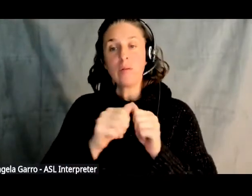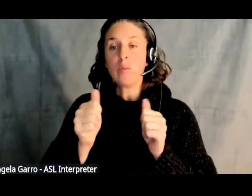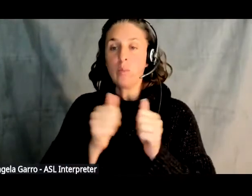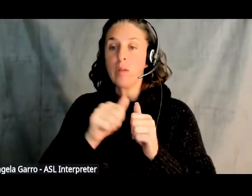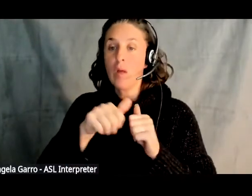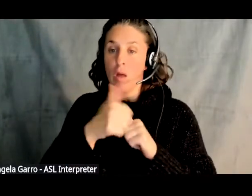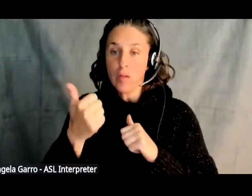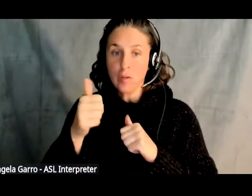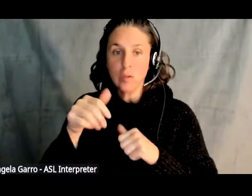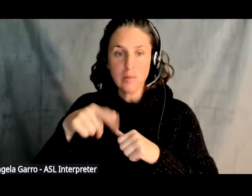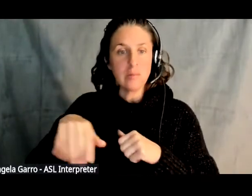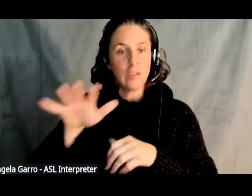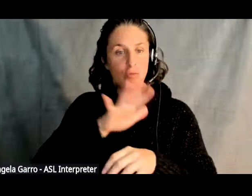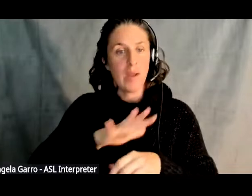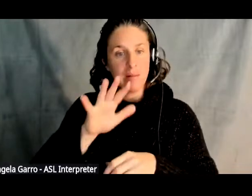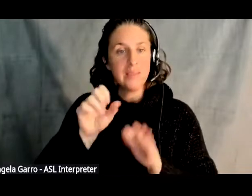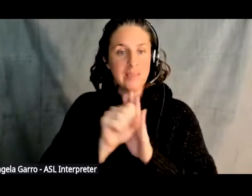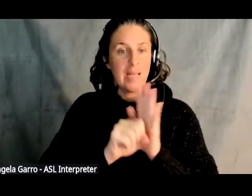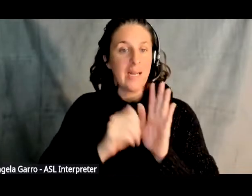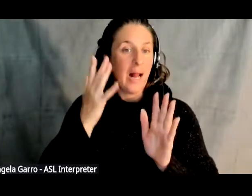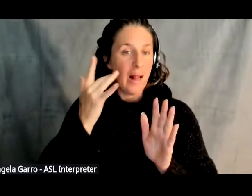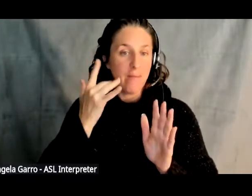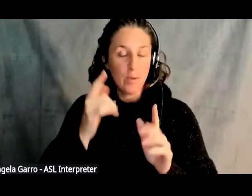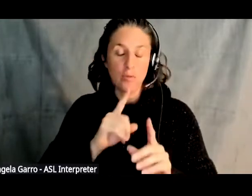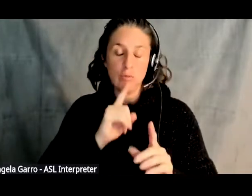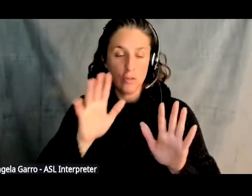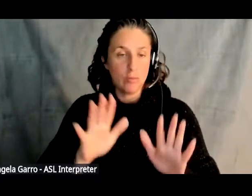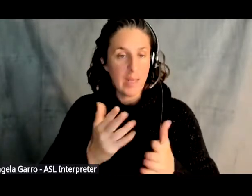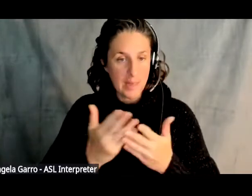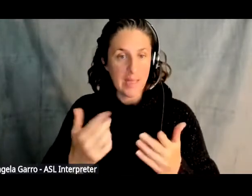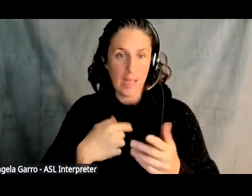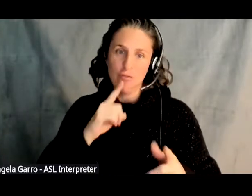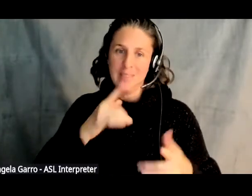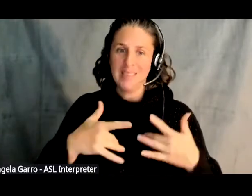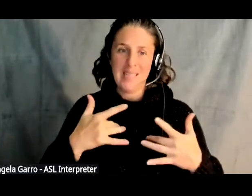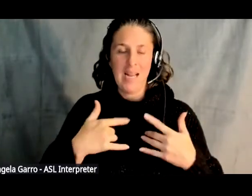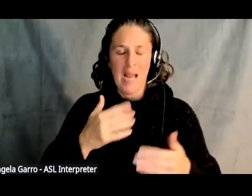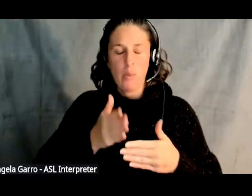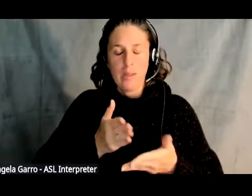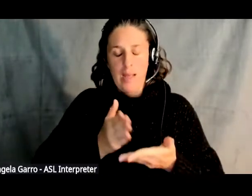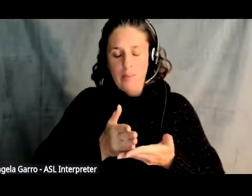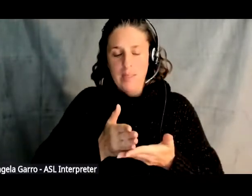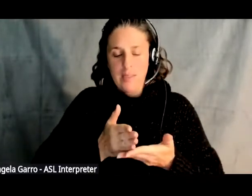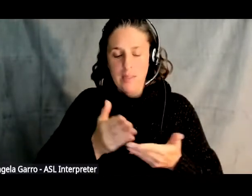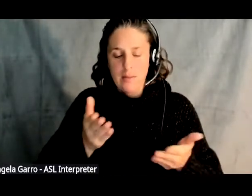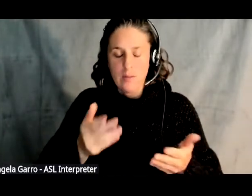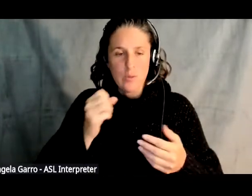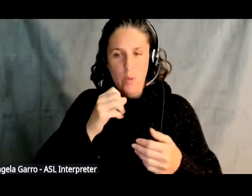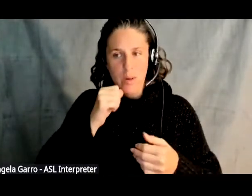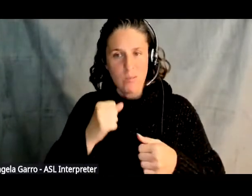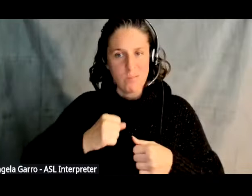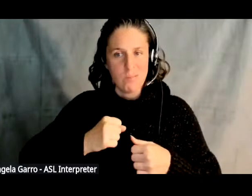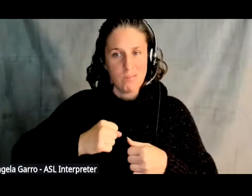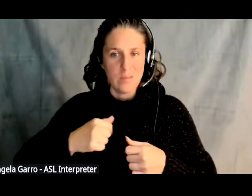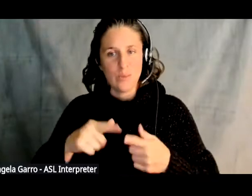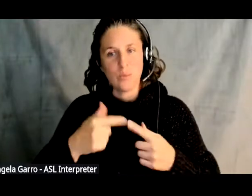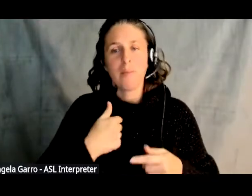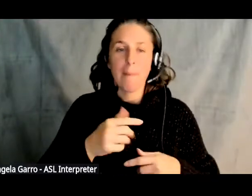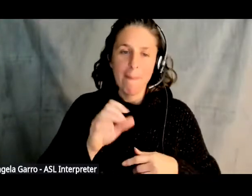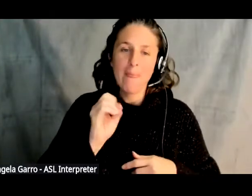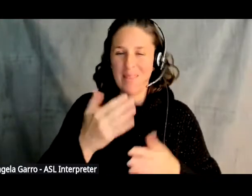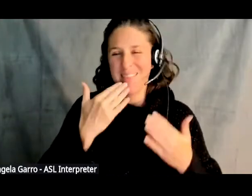of California is a great thing. And I'm really excited about that. And I will end there so that I don't get, elbowed. Thank you for letting me